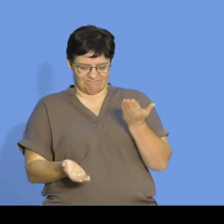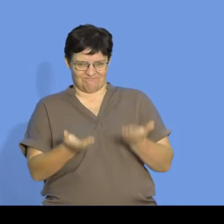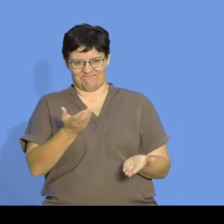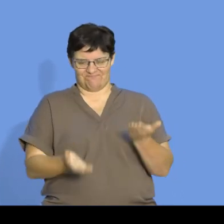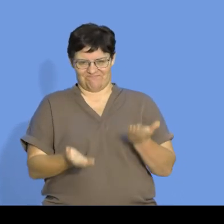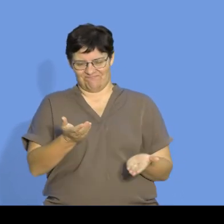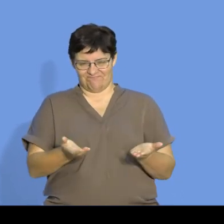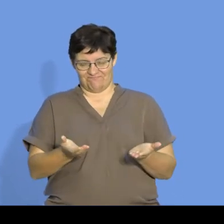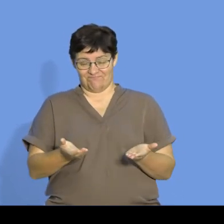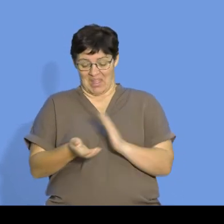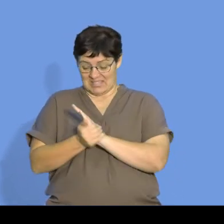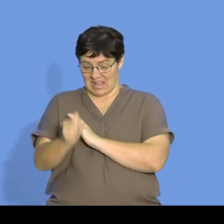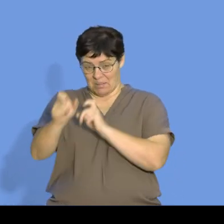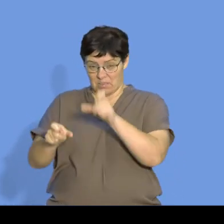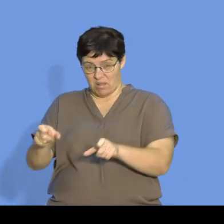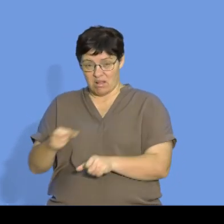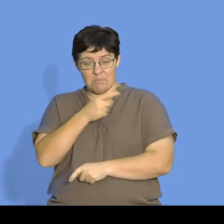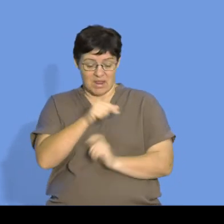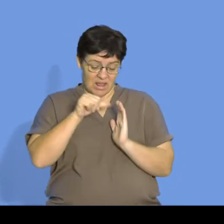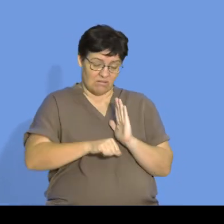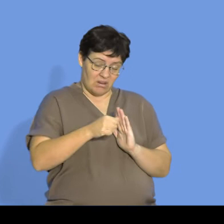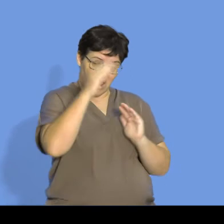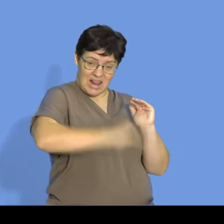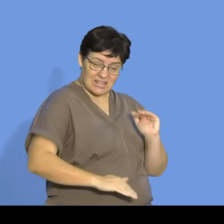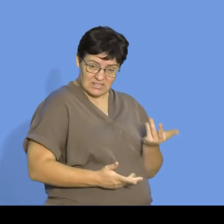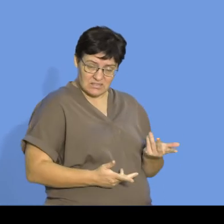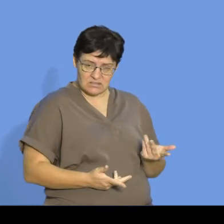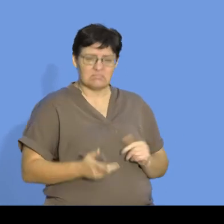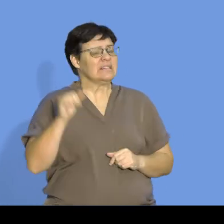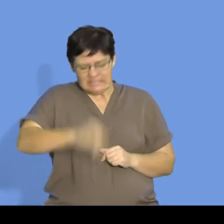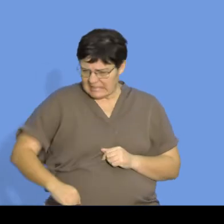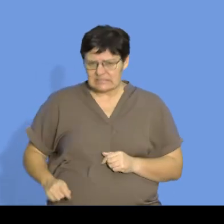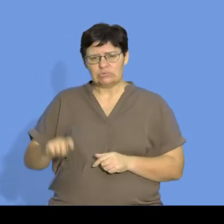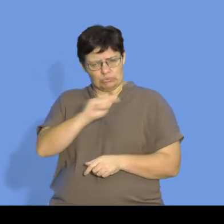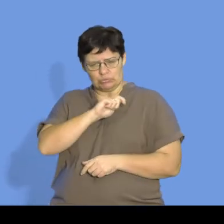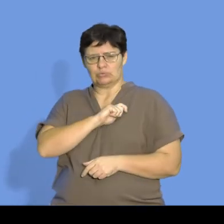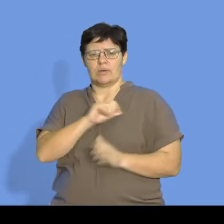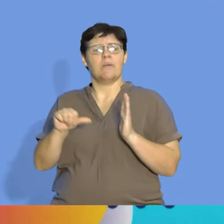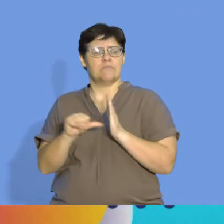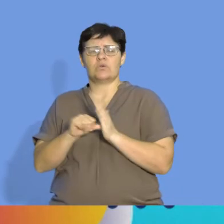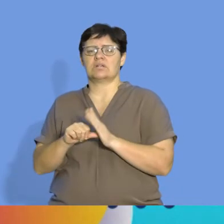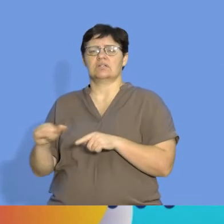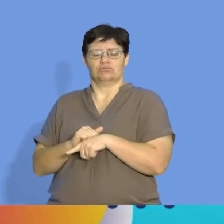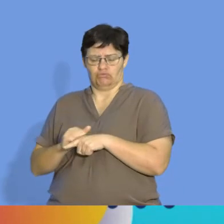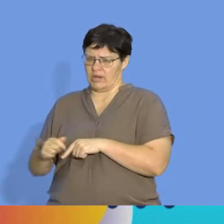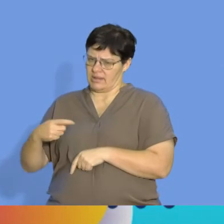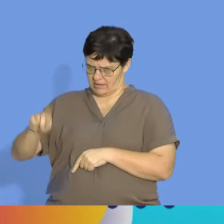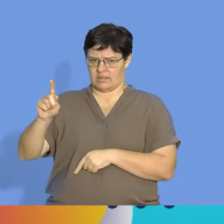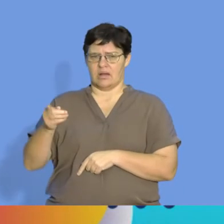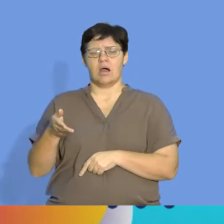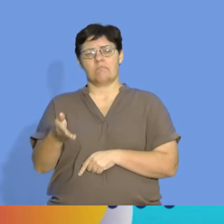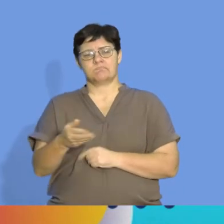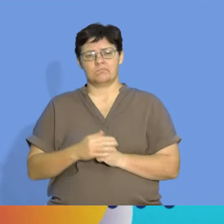to the impact of a reduction of regular maintenance. Yes, by all means, put